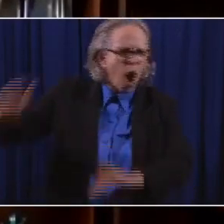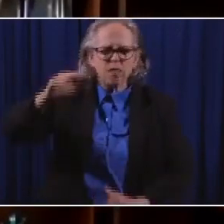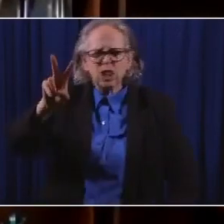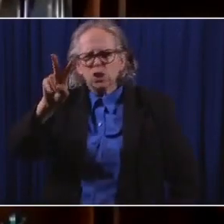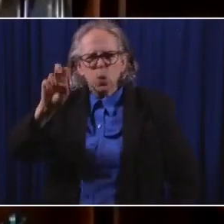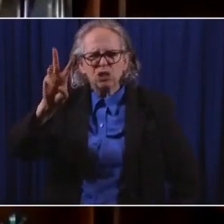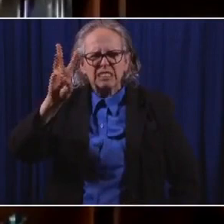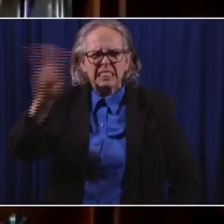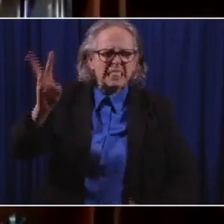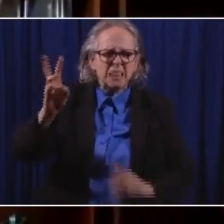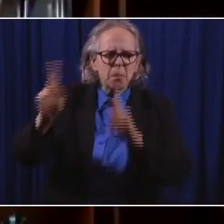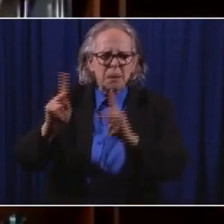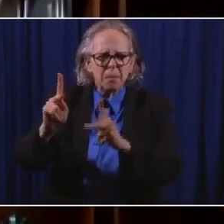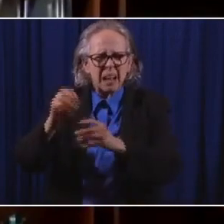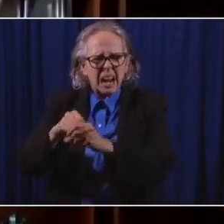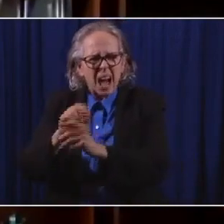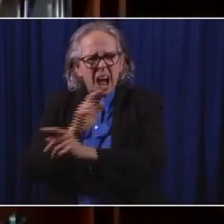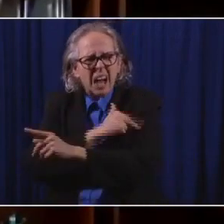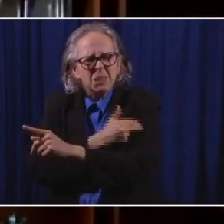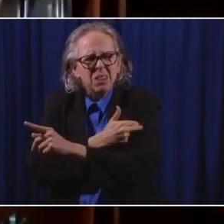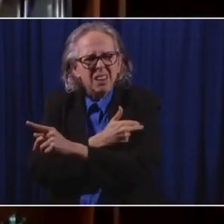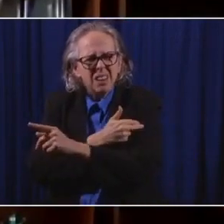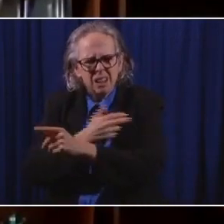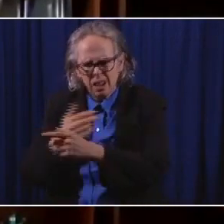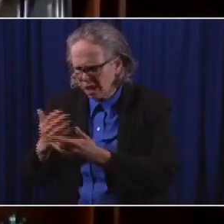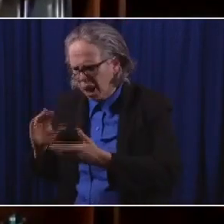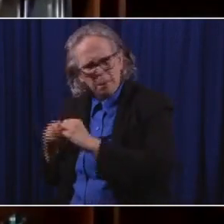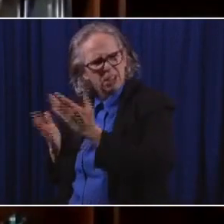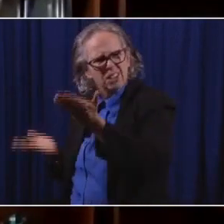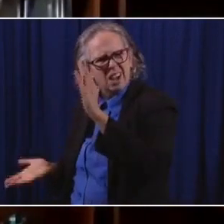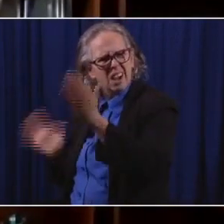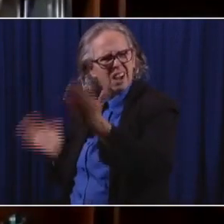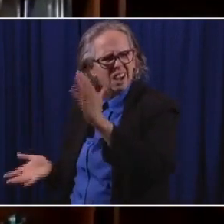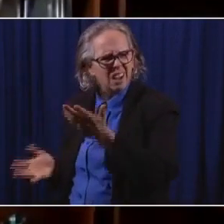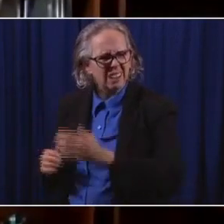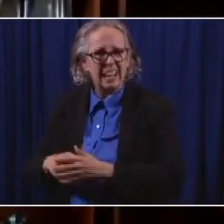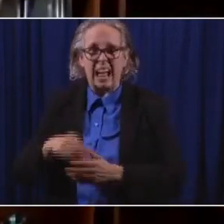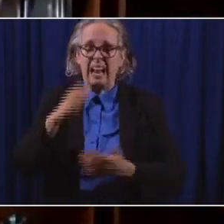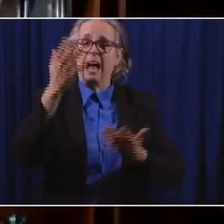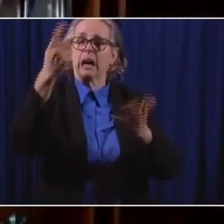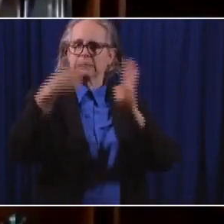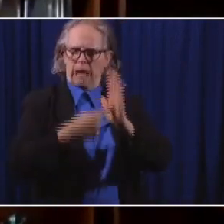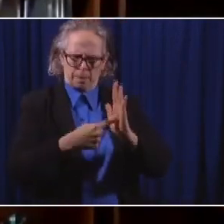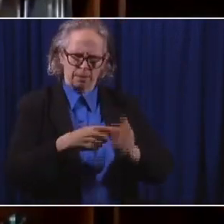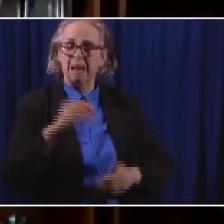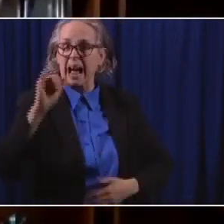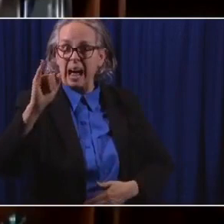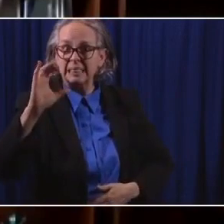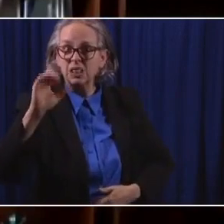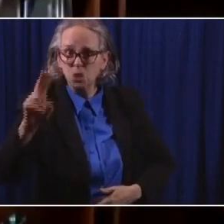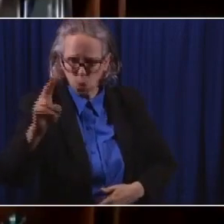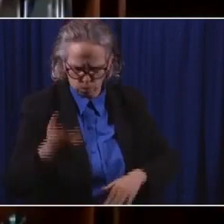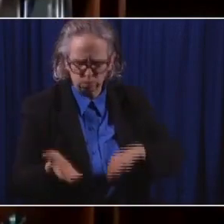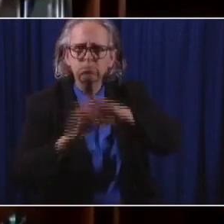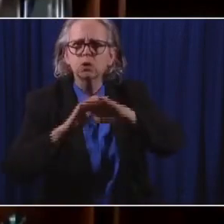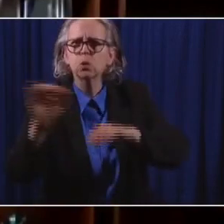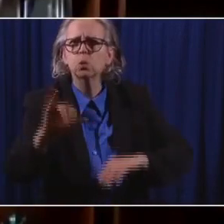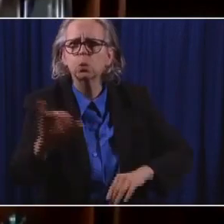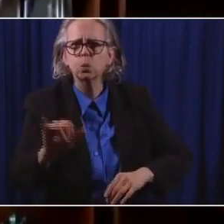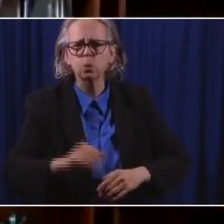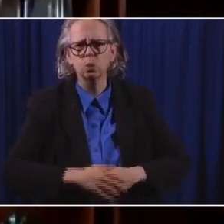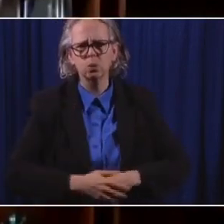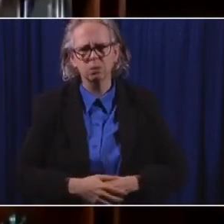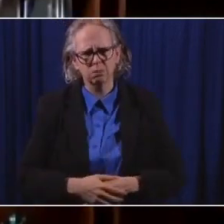hospitals. We've also recently seen a real uptick in ICU as well. One of the things I do think is the case